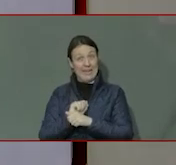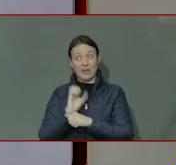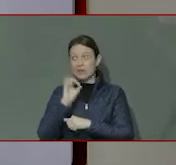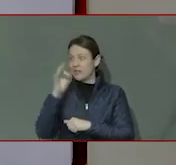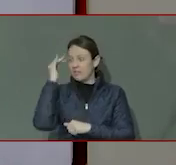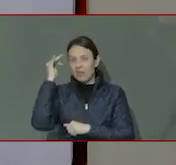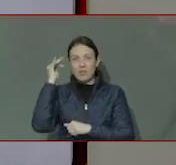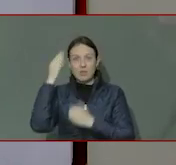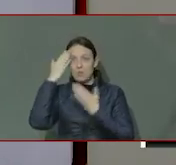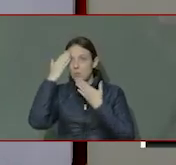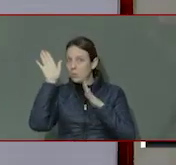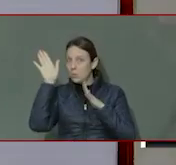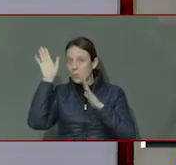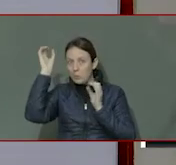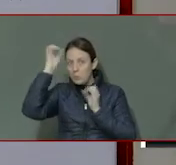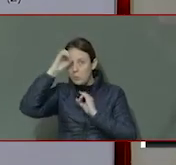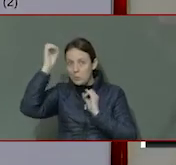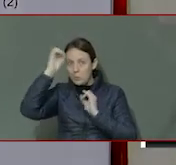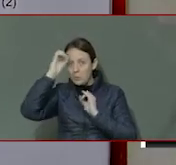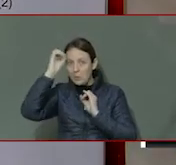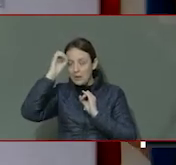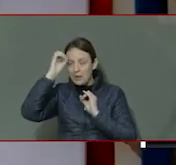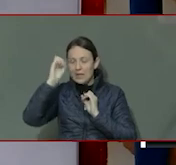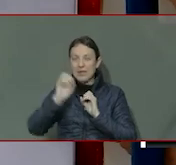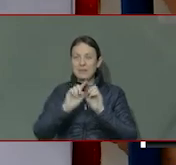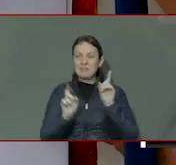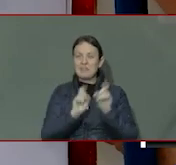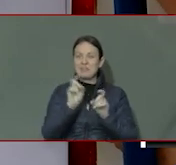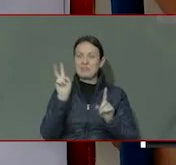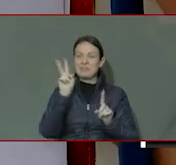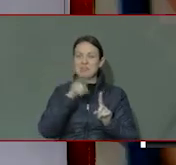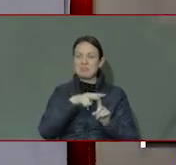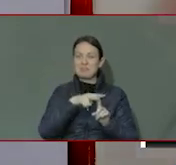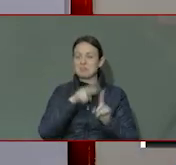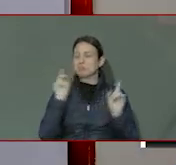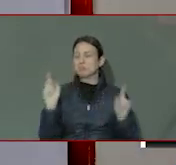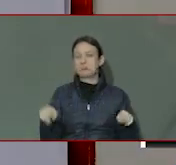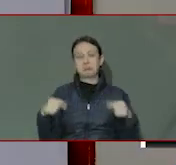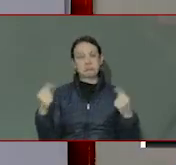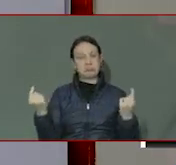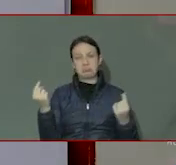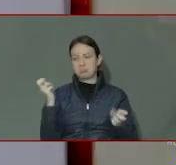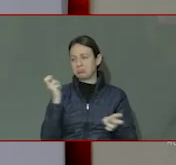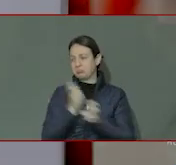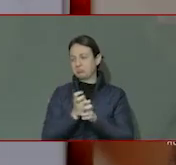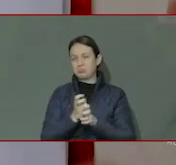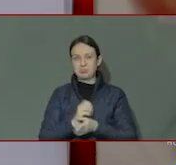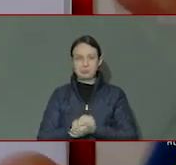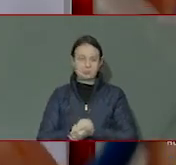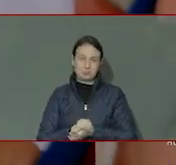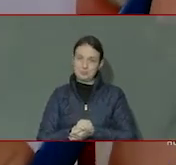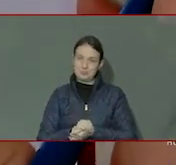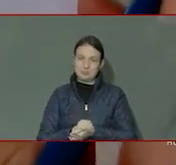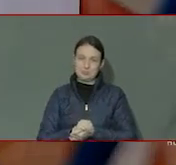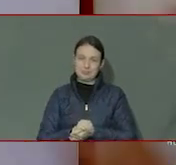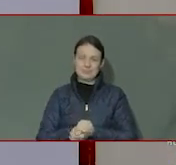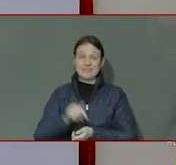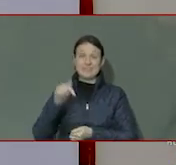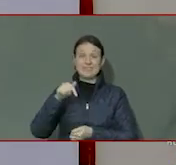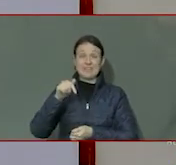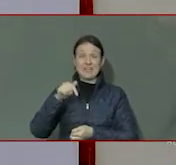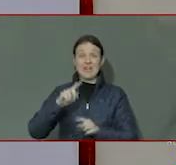the theory, then the application becomes very difficult, okay? And this is a very good